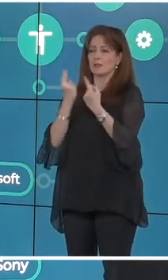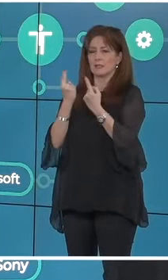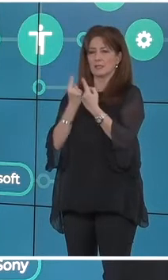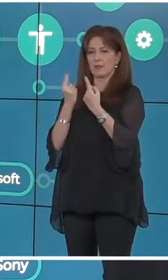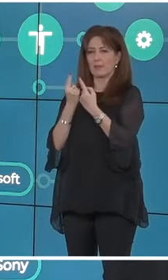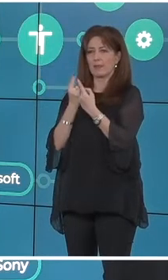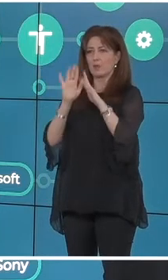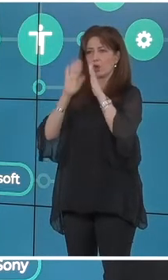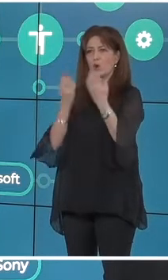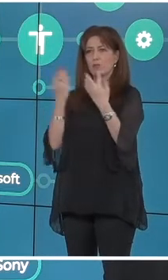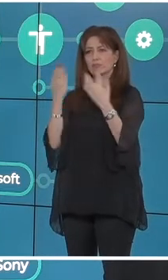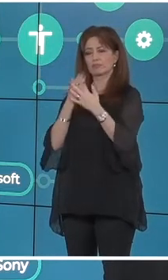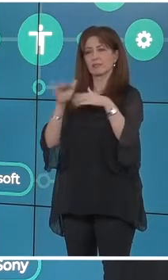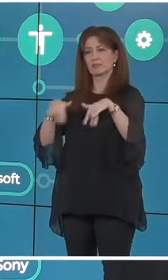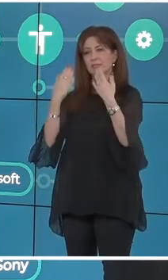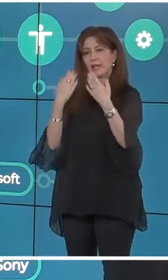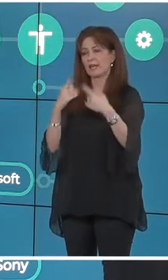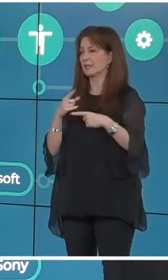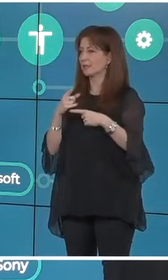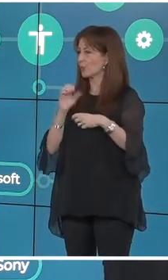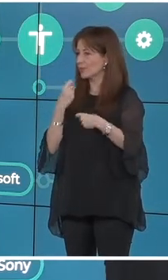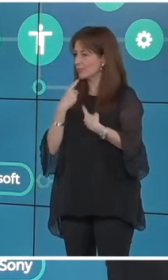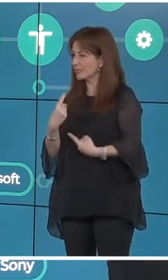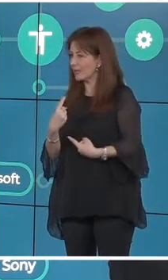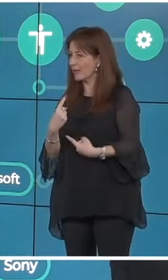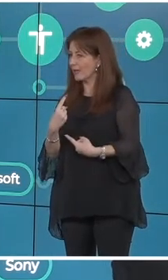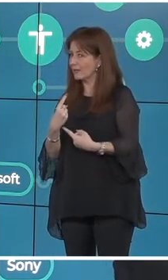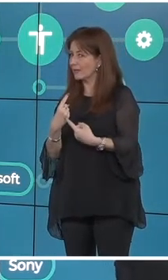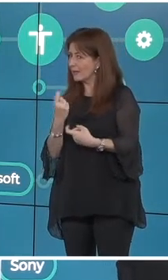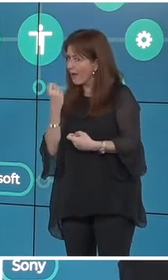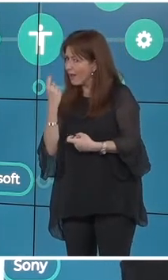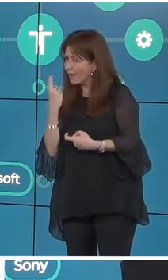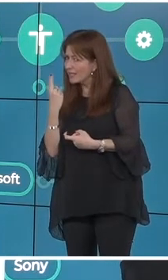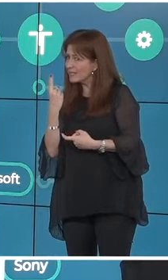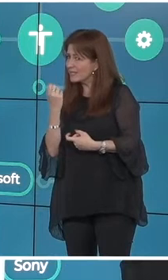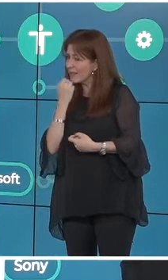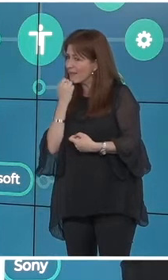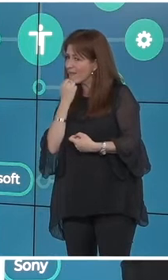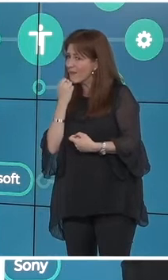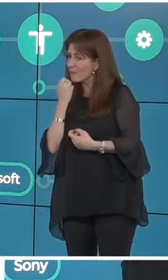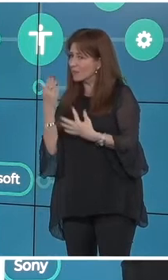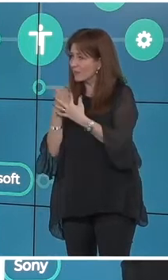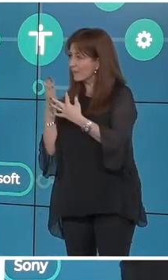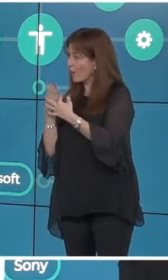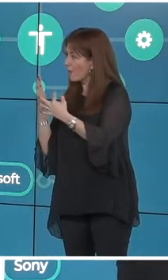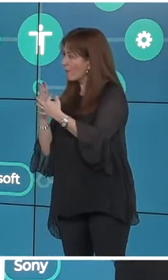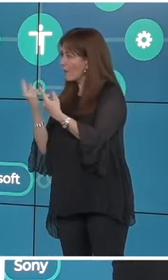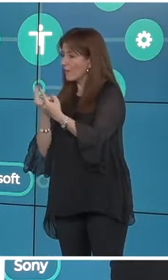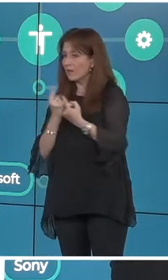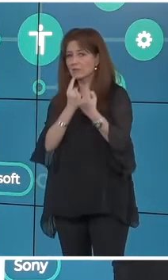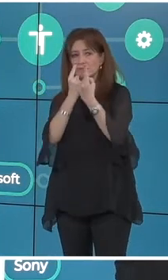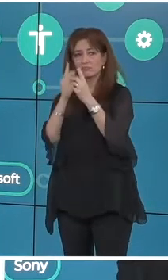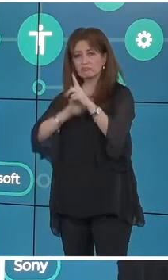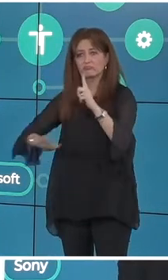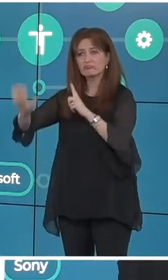the things that we didn't pick up actually when you were chatting was, have you got any idea of the numbers of people who participate in events around GAD? Do you have